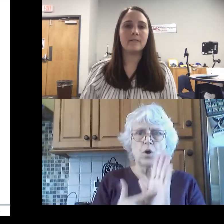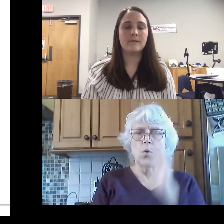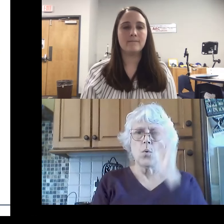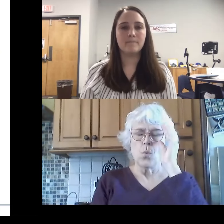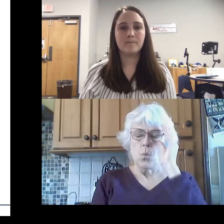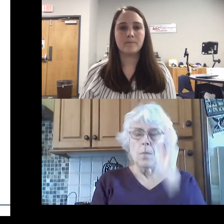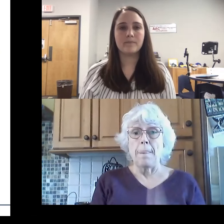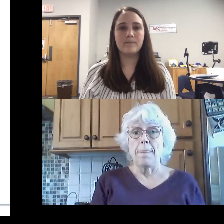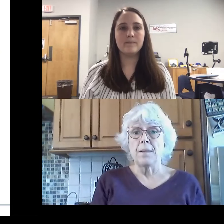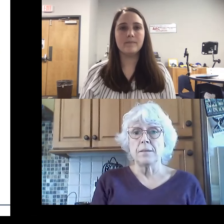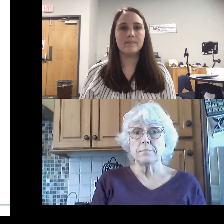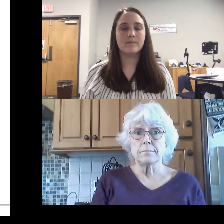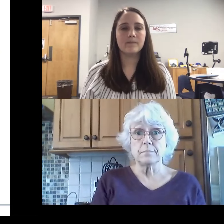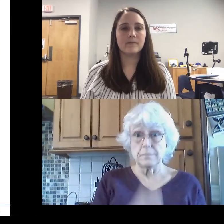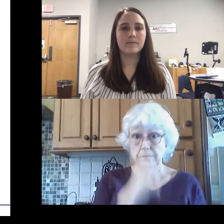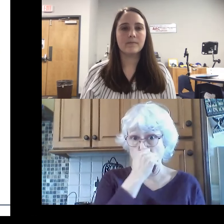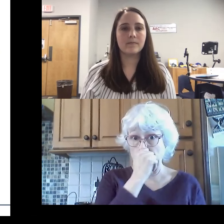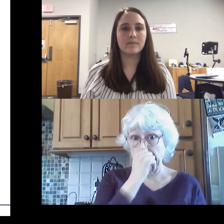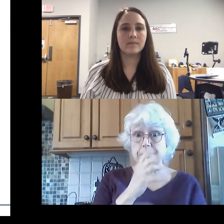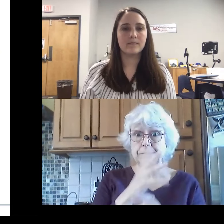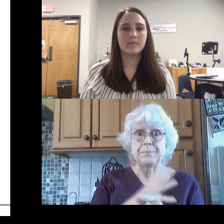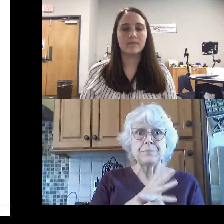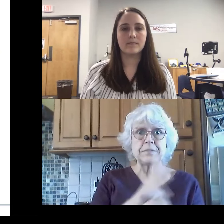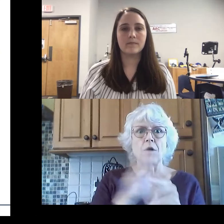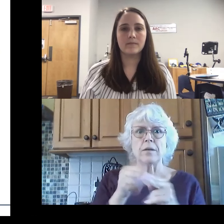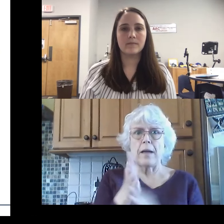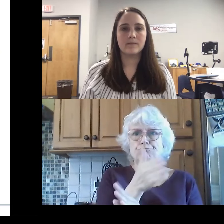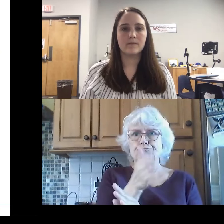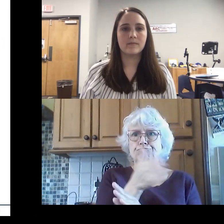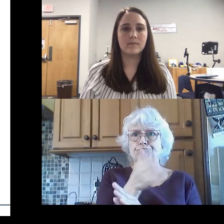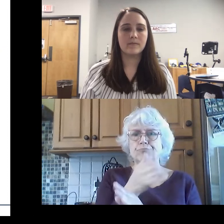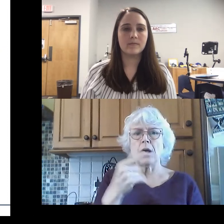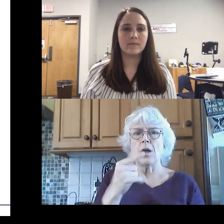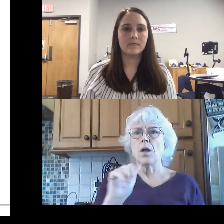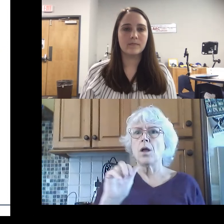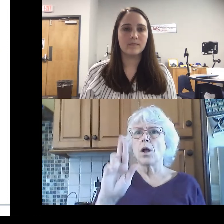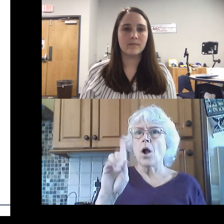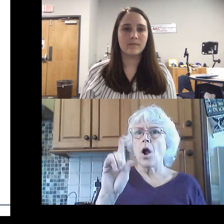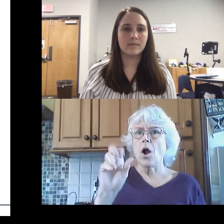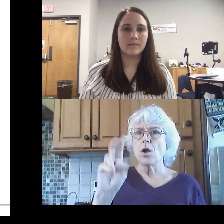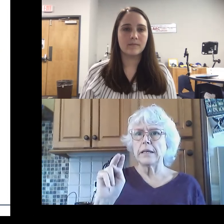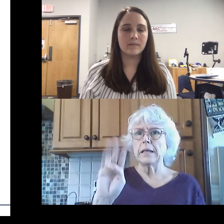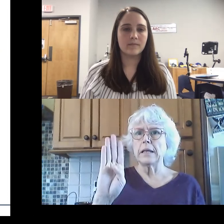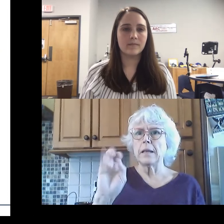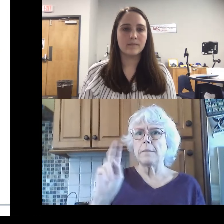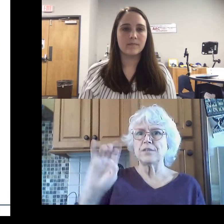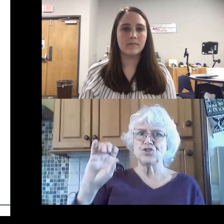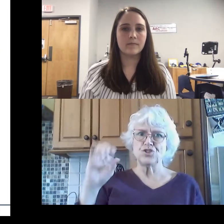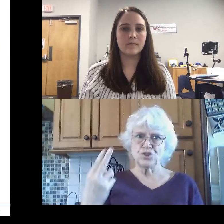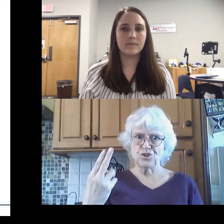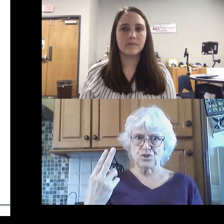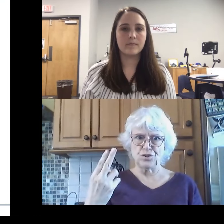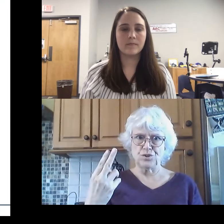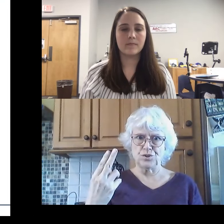This is a garden bench that can be used as a bench or a kneeling position. So as we are going to